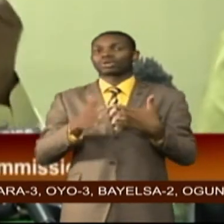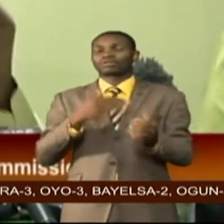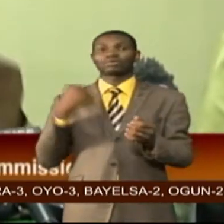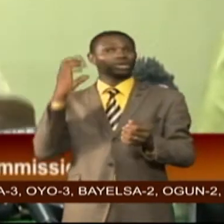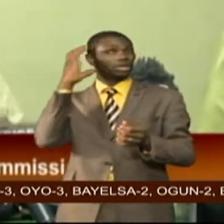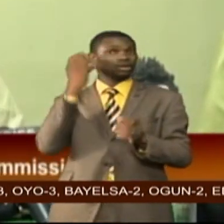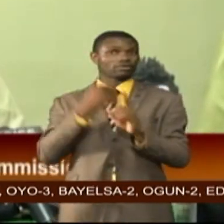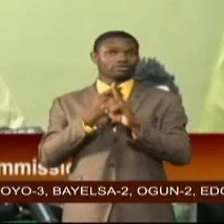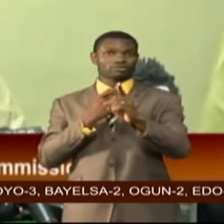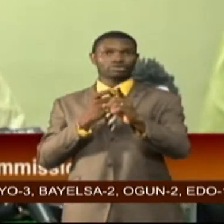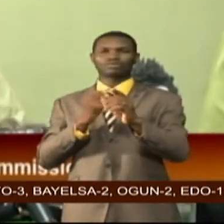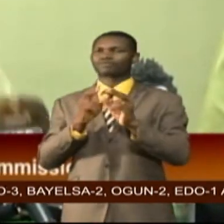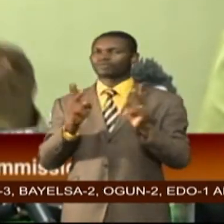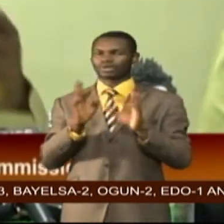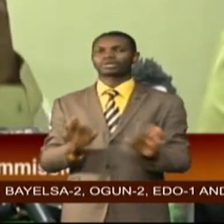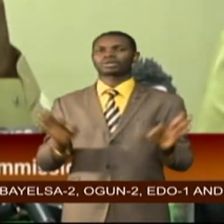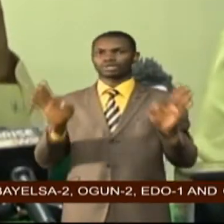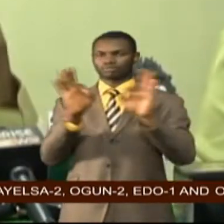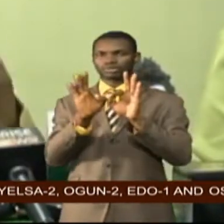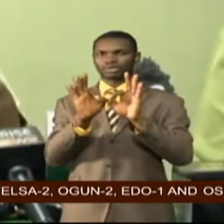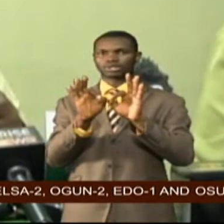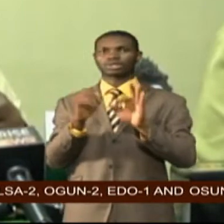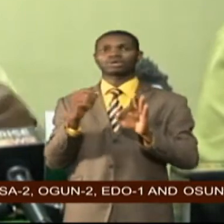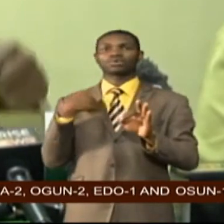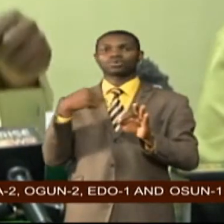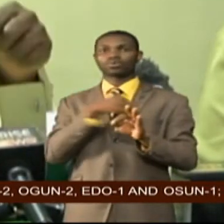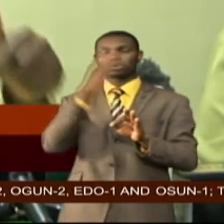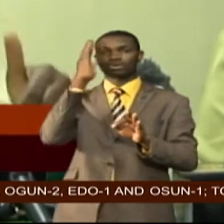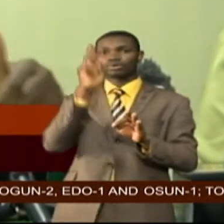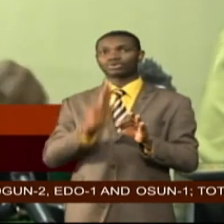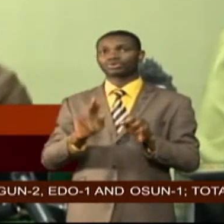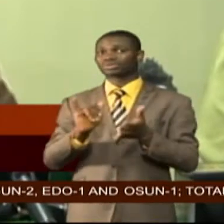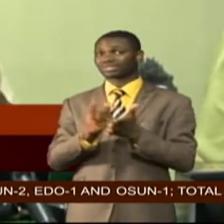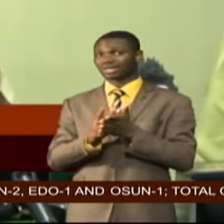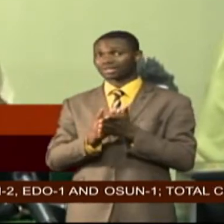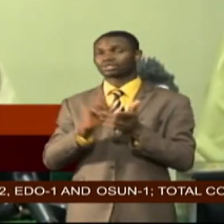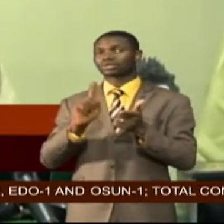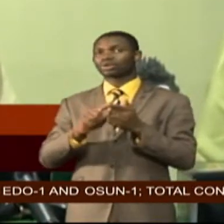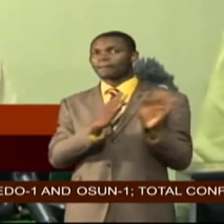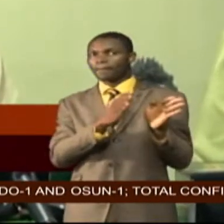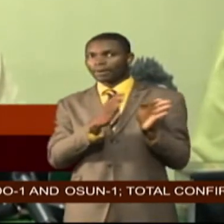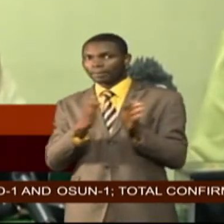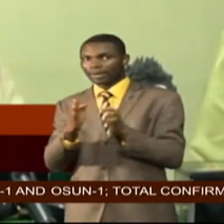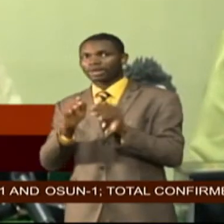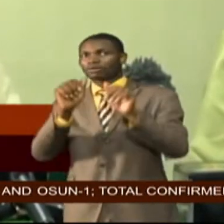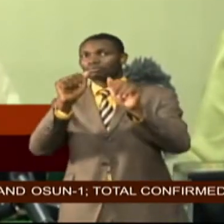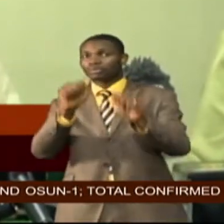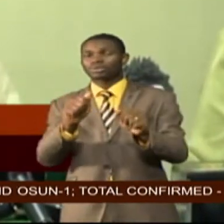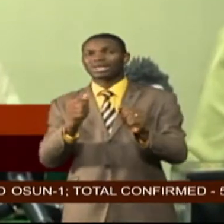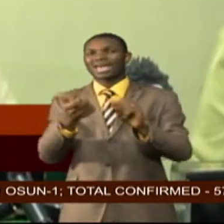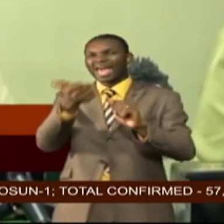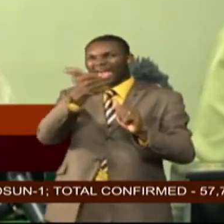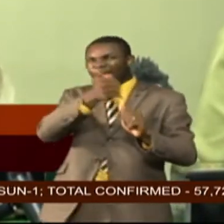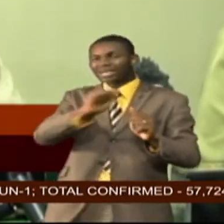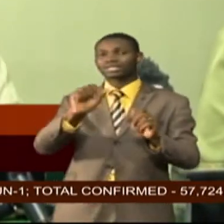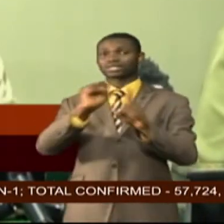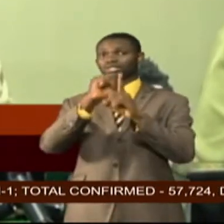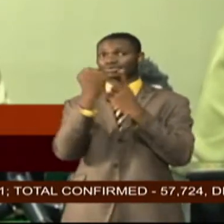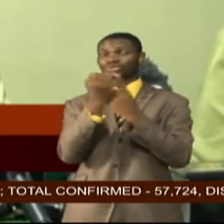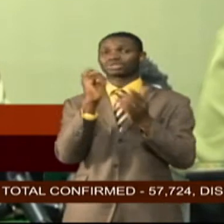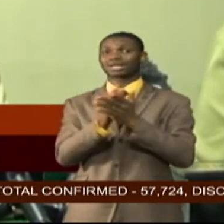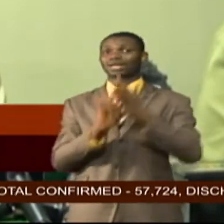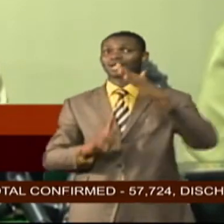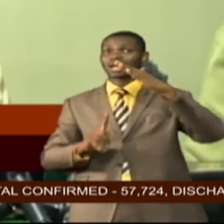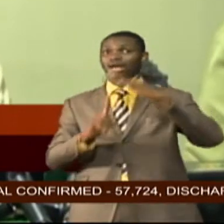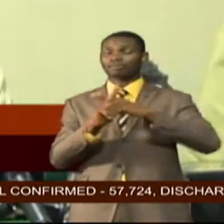is very important in order to enable us to respond to challenges as they arise during elections, and then the kind of